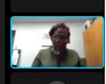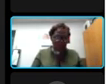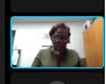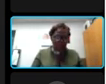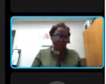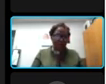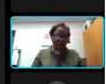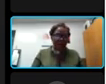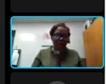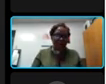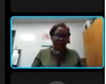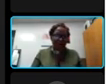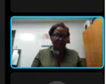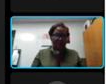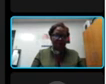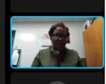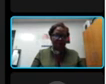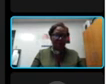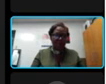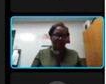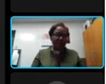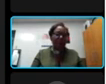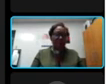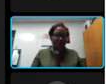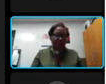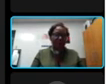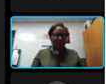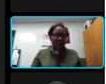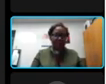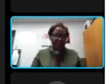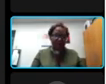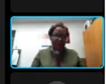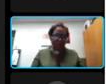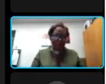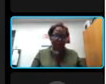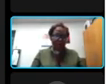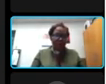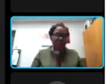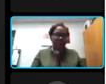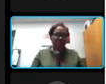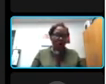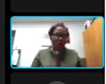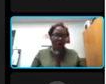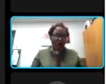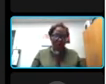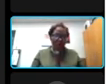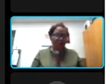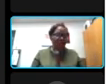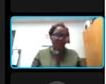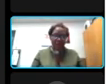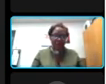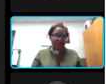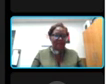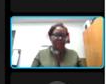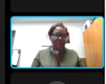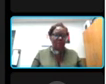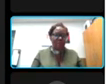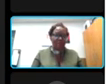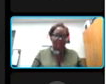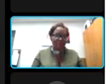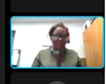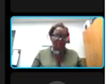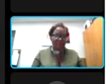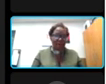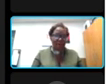any of the 2 following symptoms listed below, your child should stay at home. So one of the key ways that